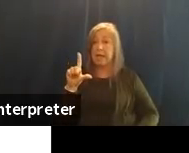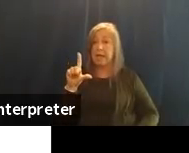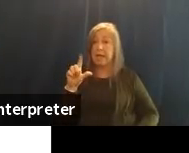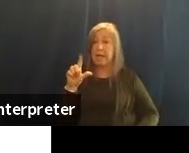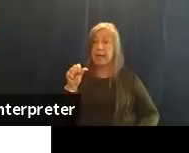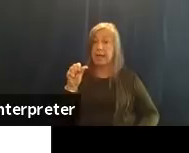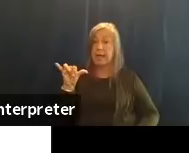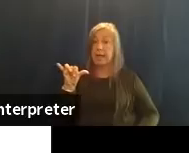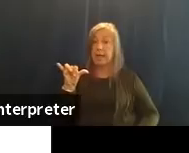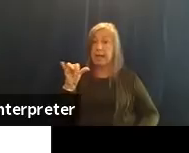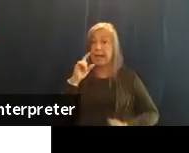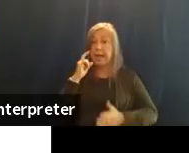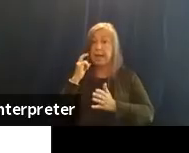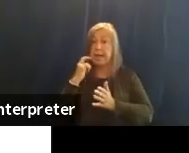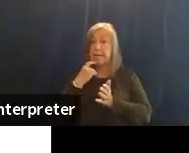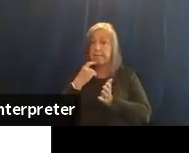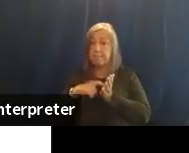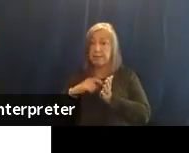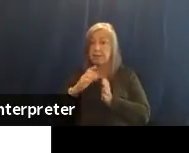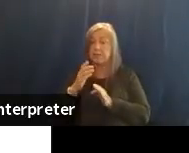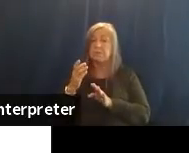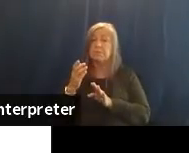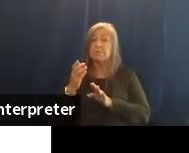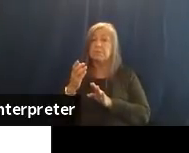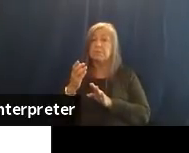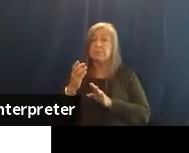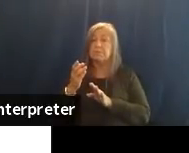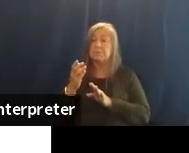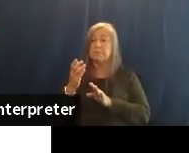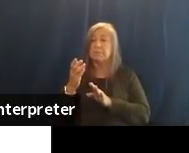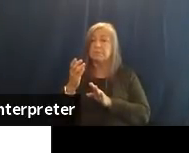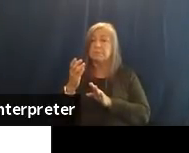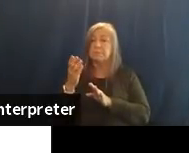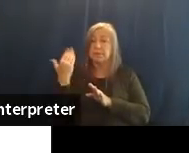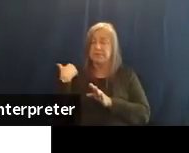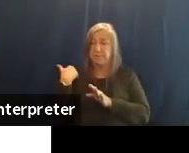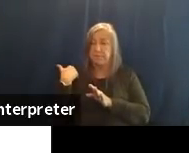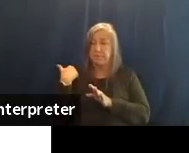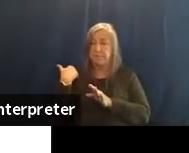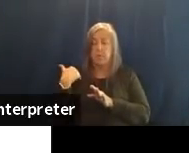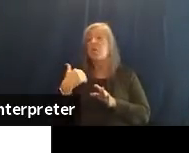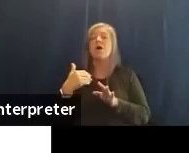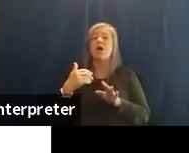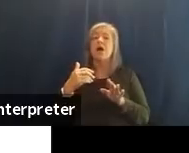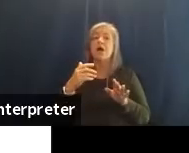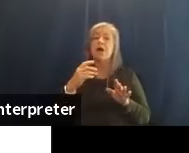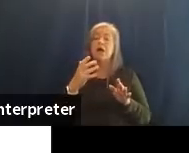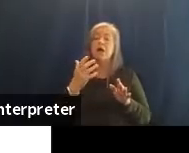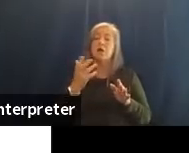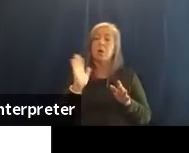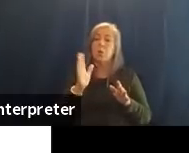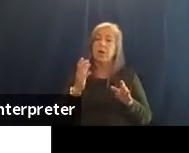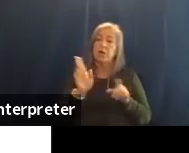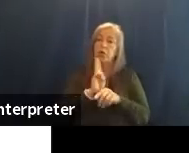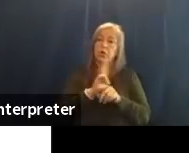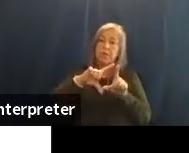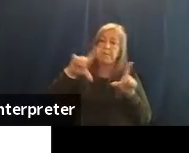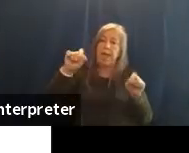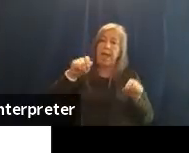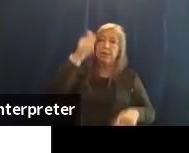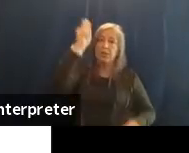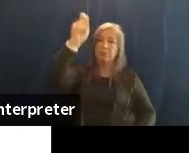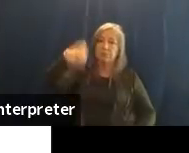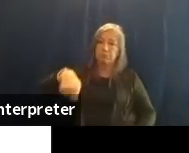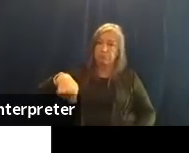ID badge on the reader when you enter. And so regardless of the position of the door, you can scan your badge.